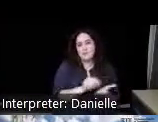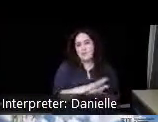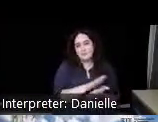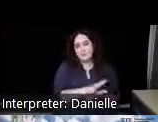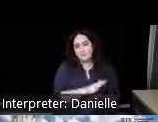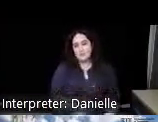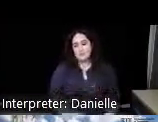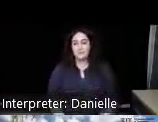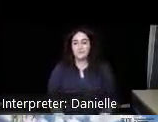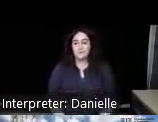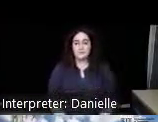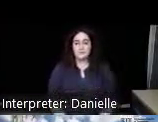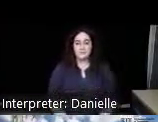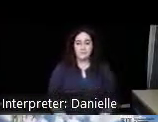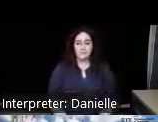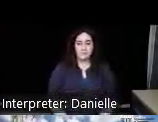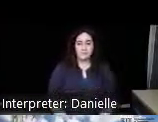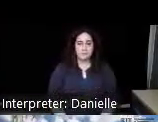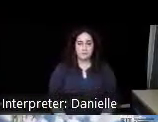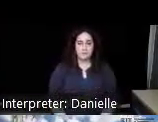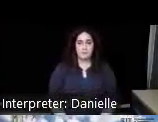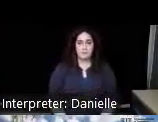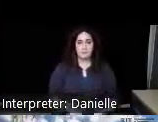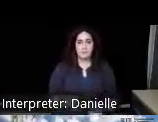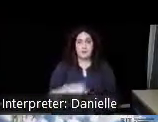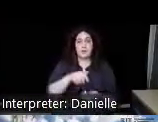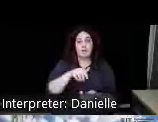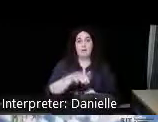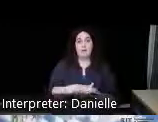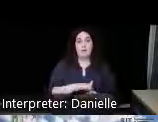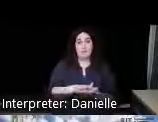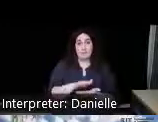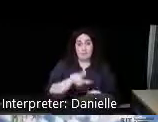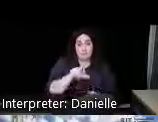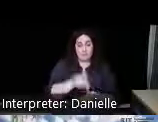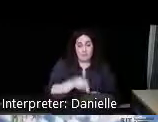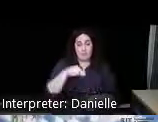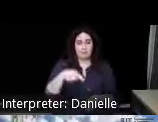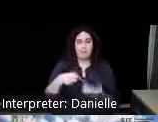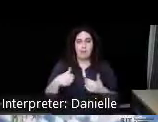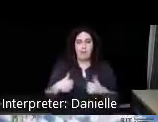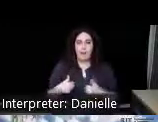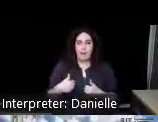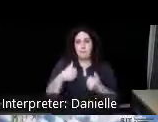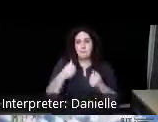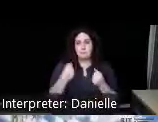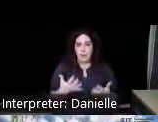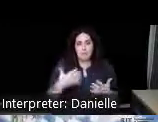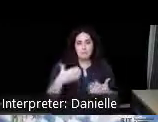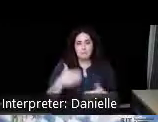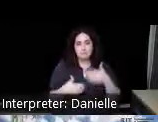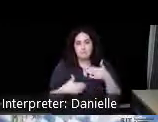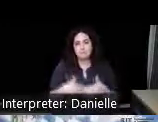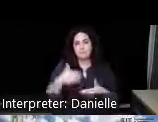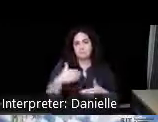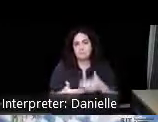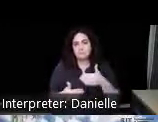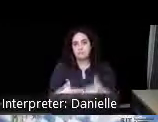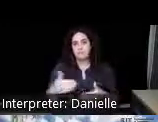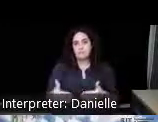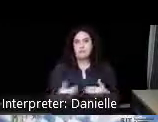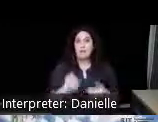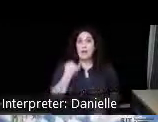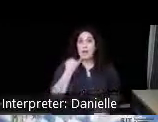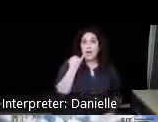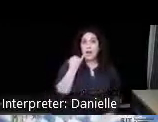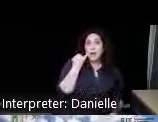The publication of academic work comprises of many stages, from the conception of a research